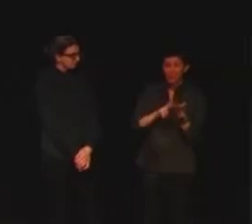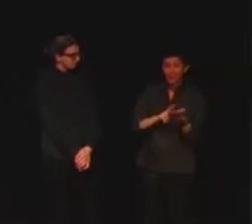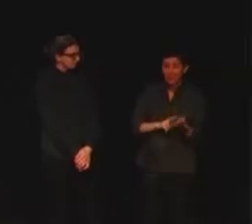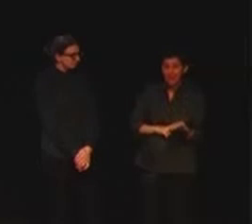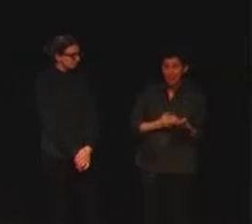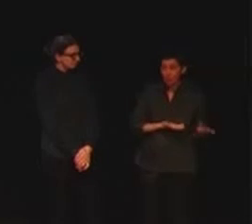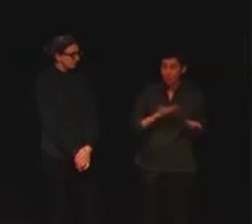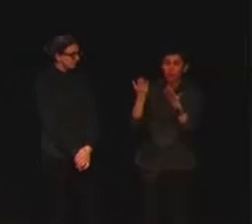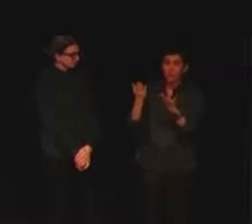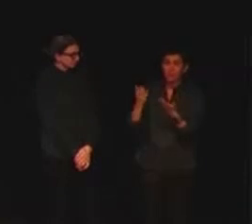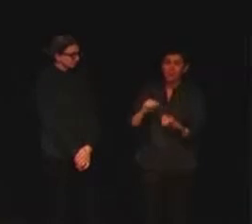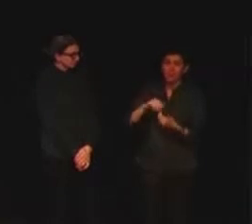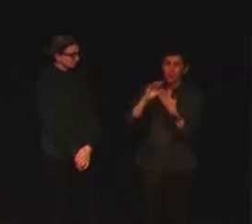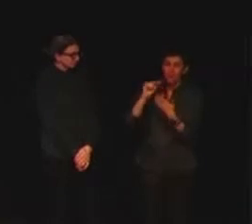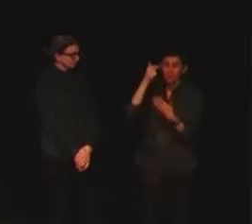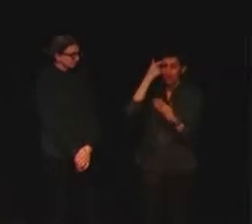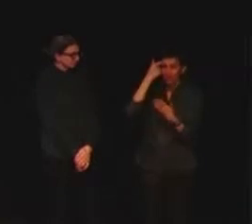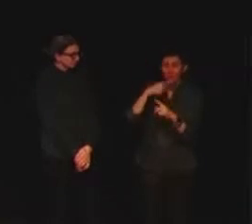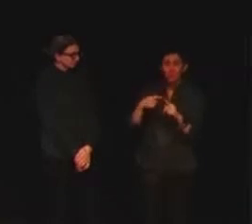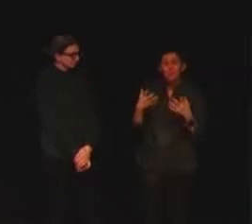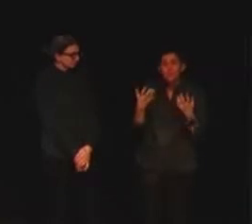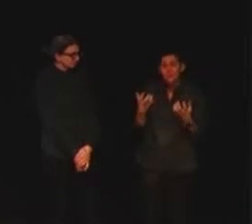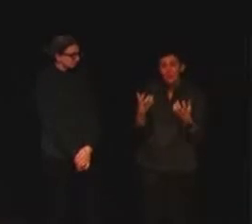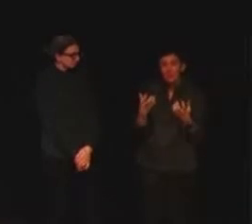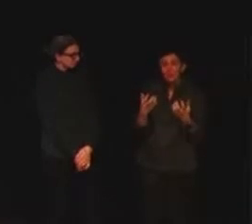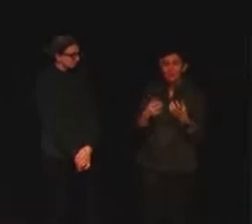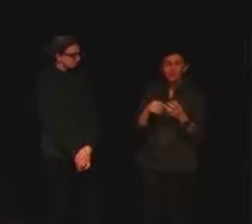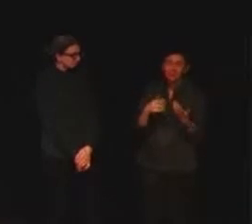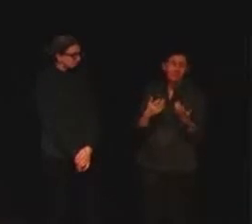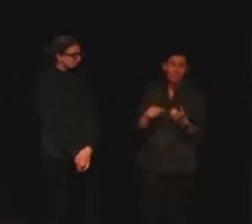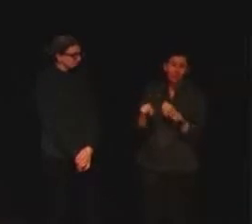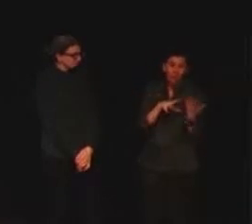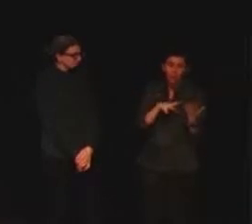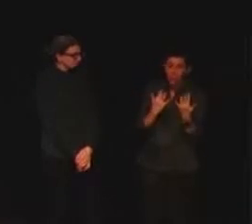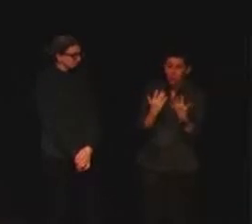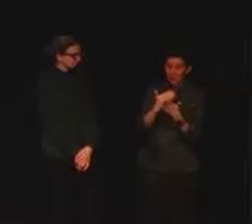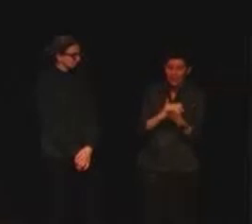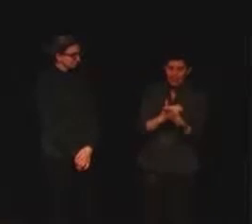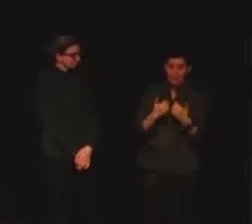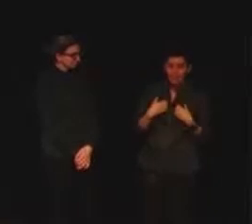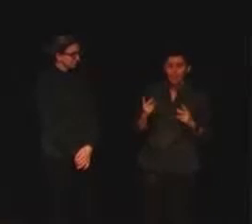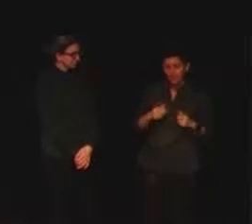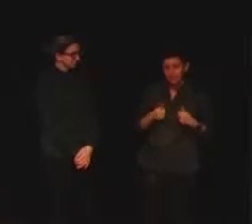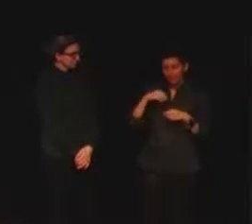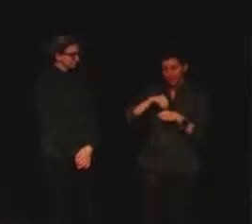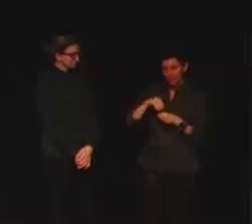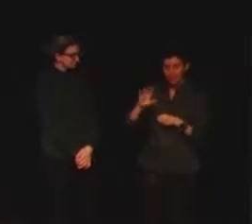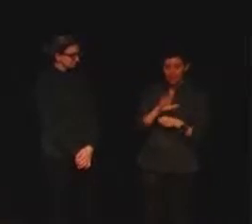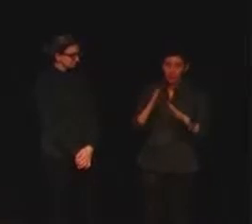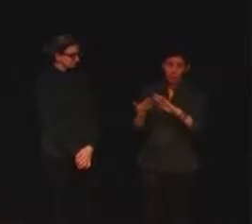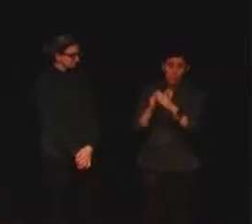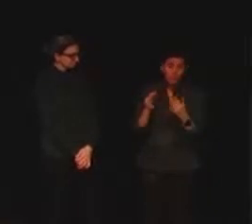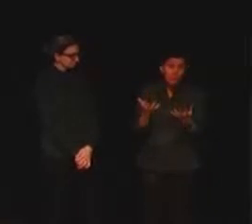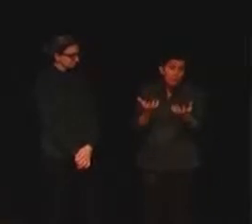but we had a rocket launch. I guess we want to overcome the waiting list. We want to get people back into their communities if they choose, if that's